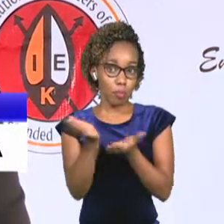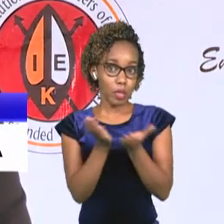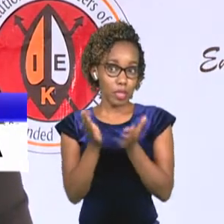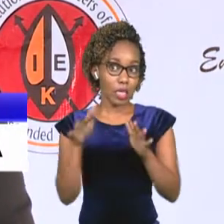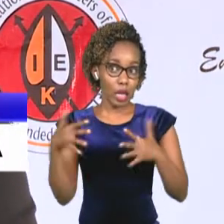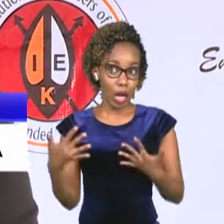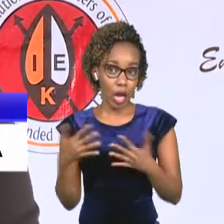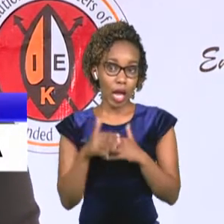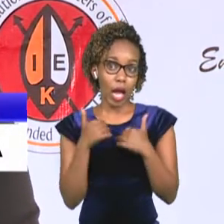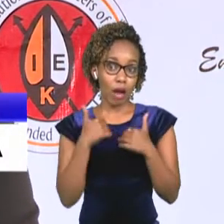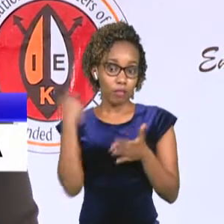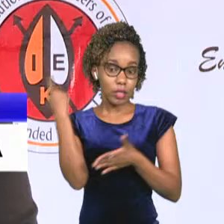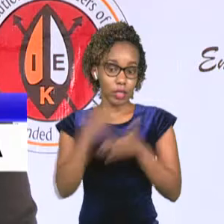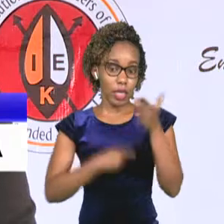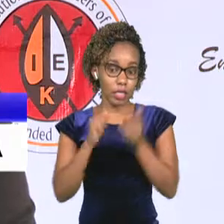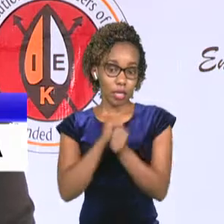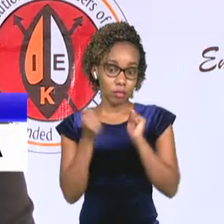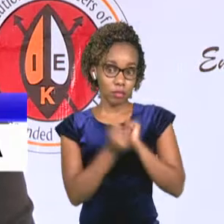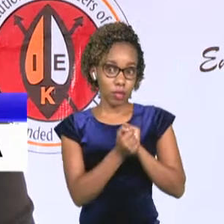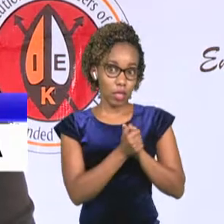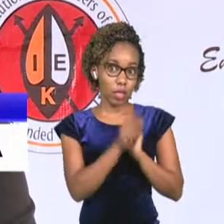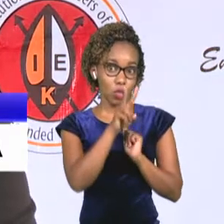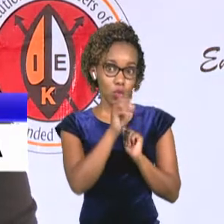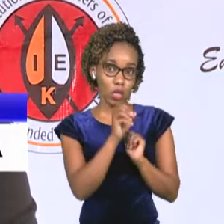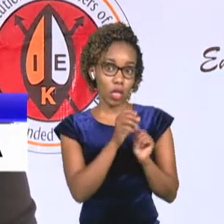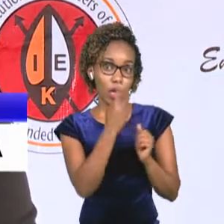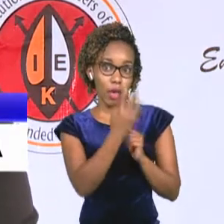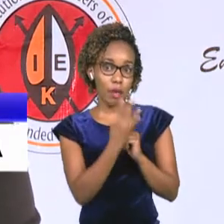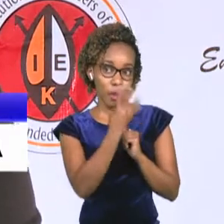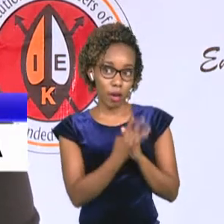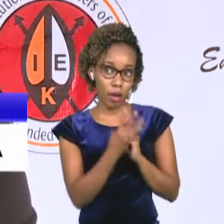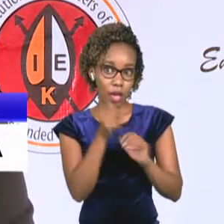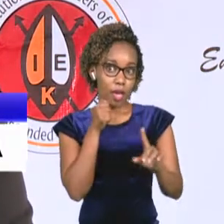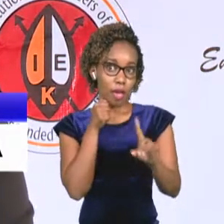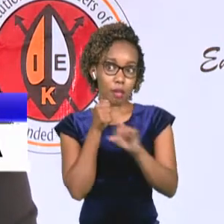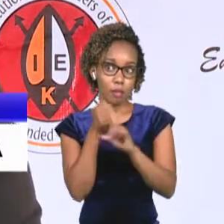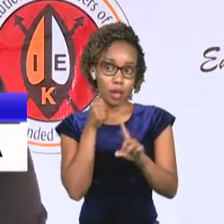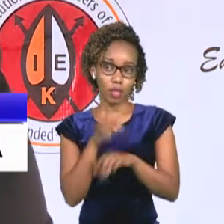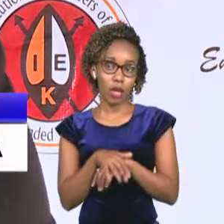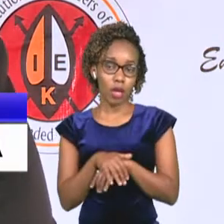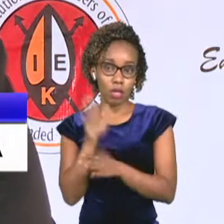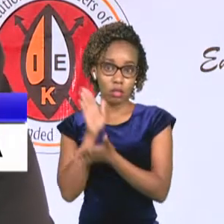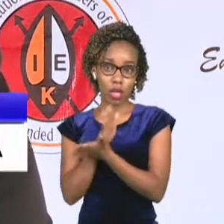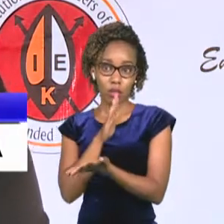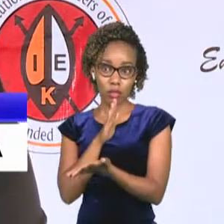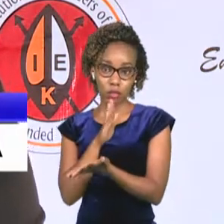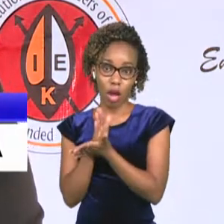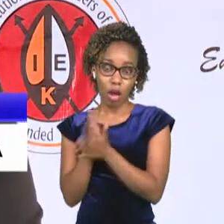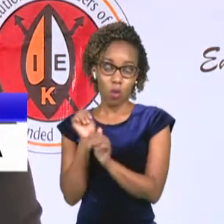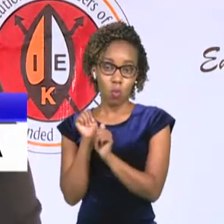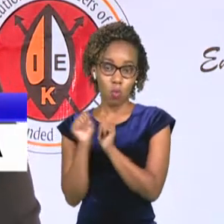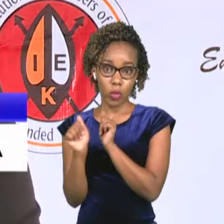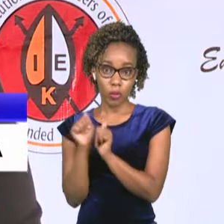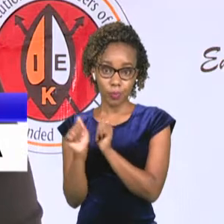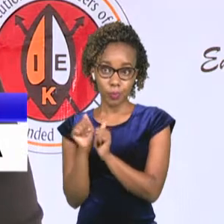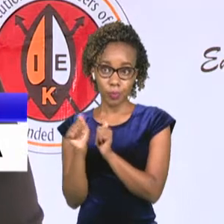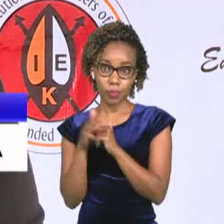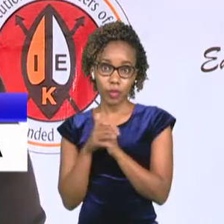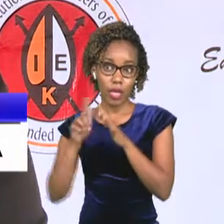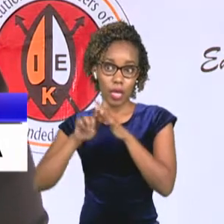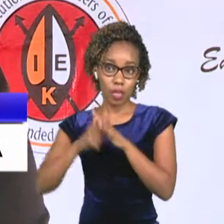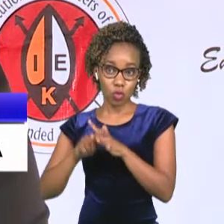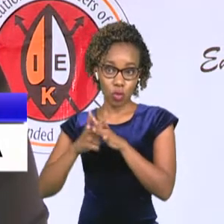had the tax amendments in 20th of April that has impacted sort of the green sector, which is a big part of the